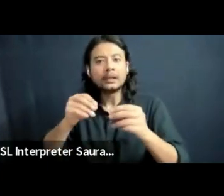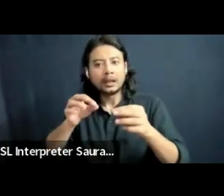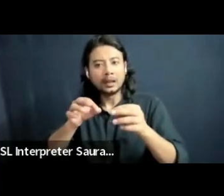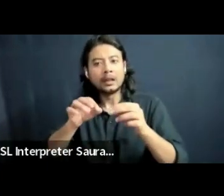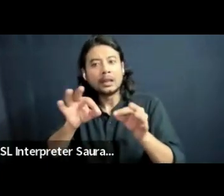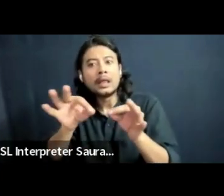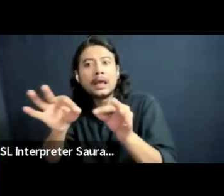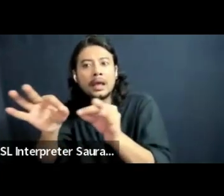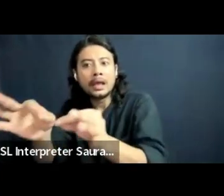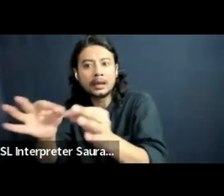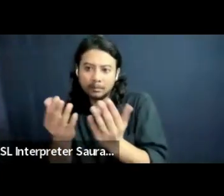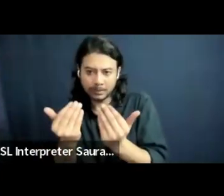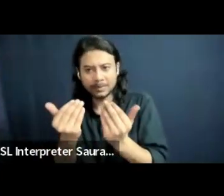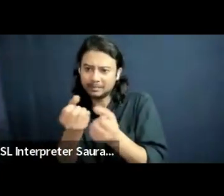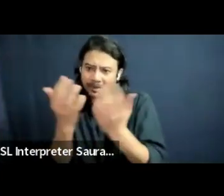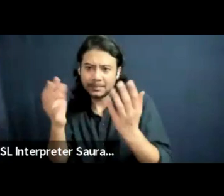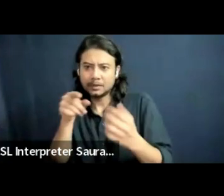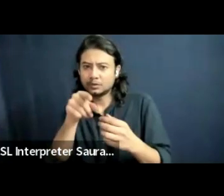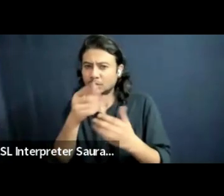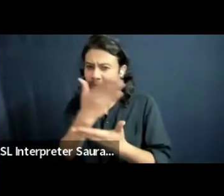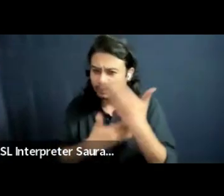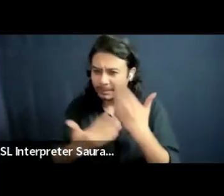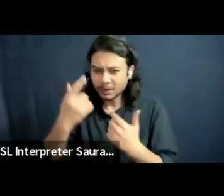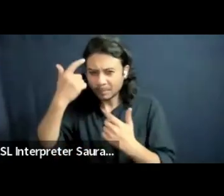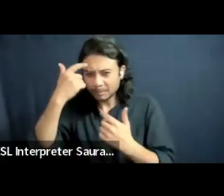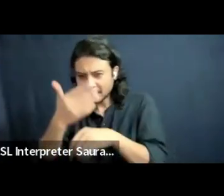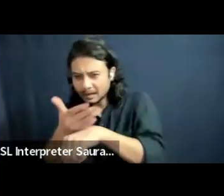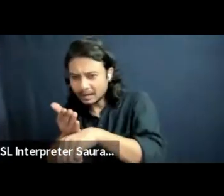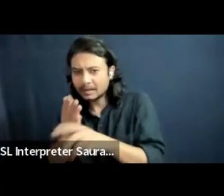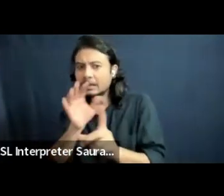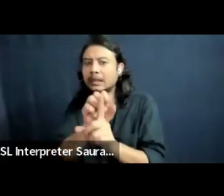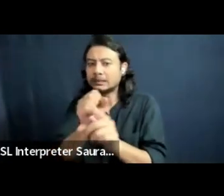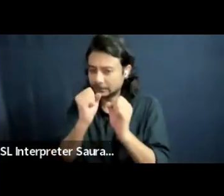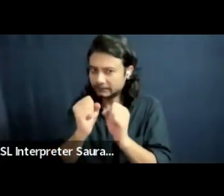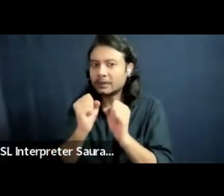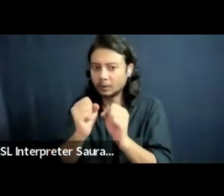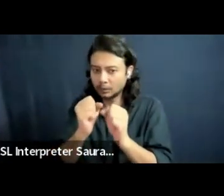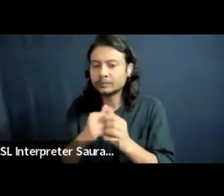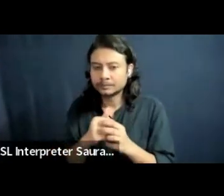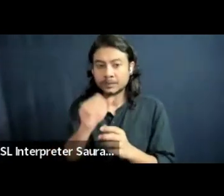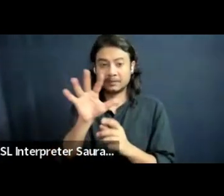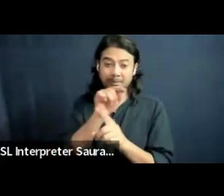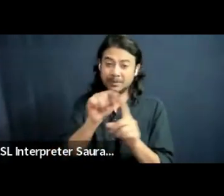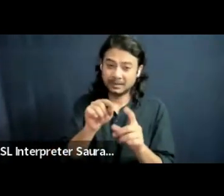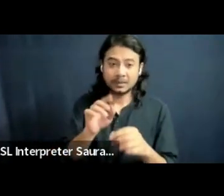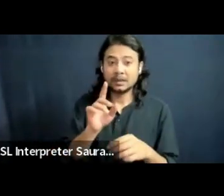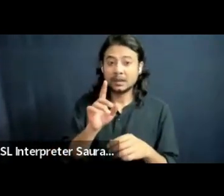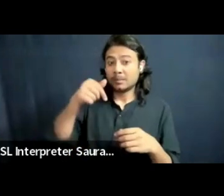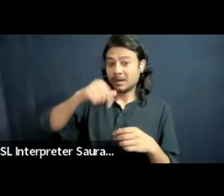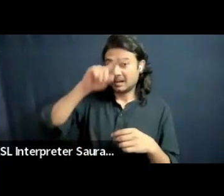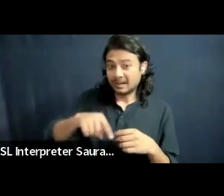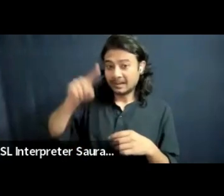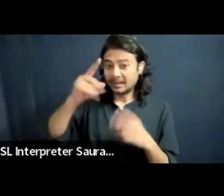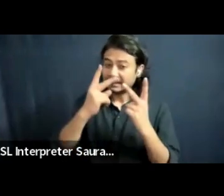If Given that we know that poverty is a major factor in children being separated from families in India